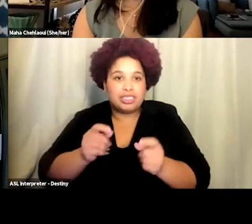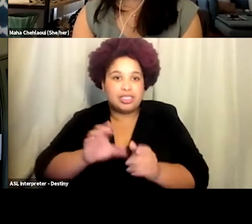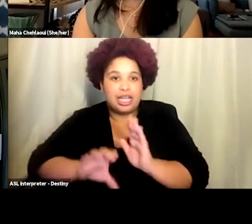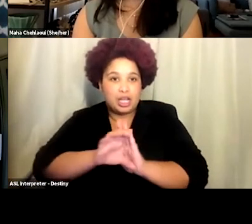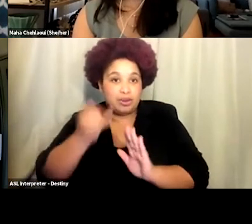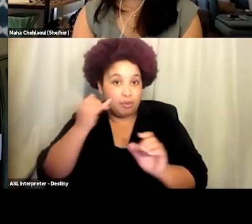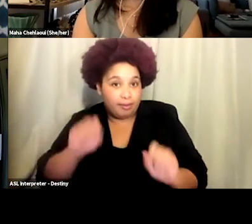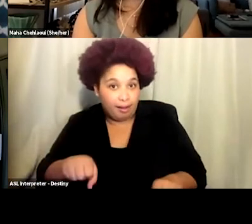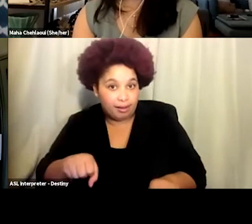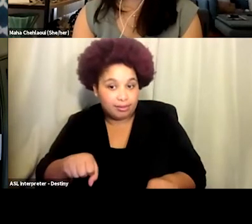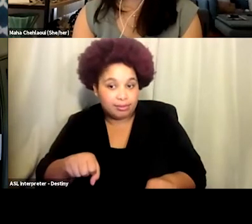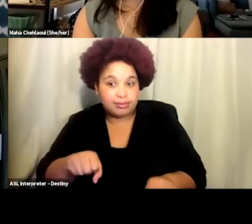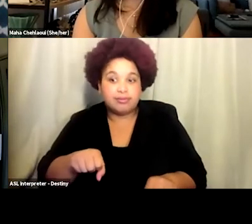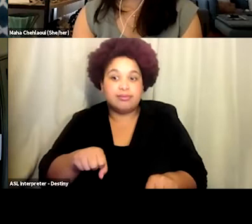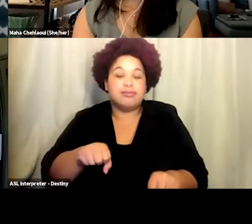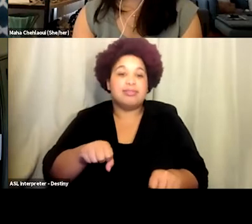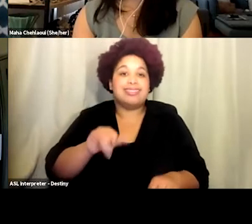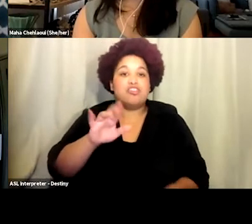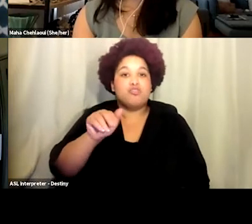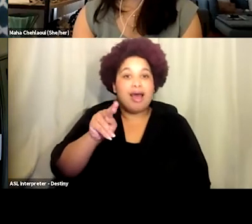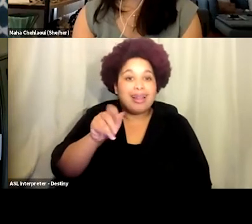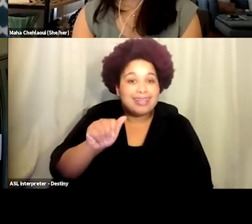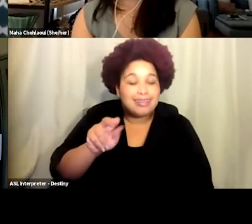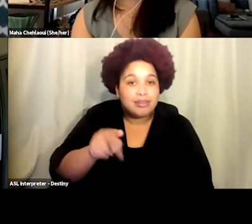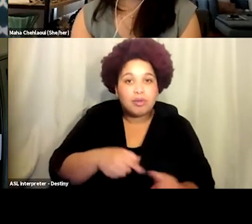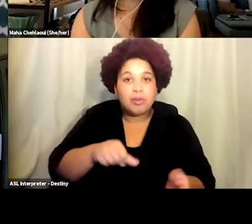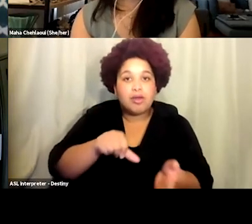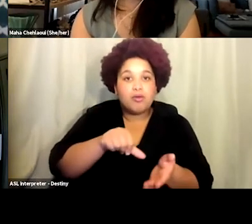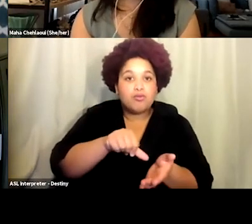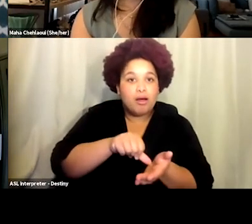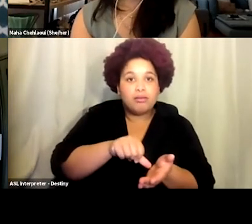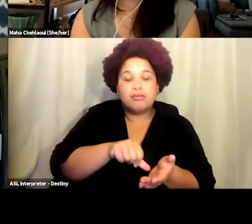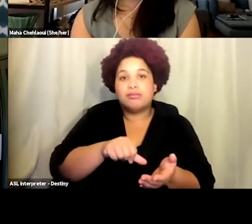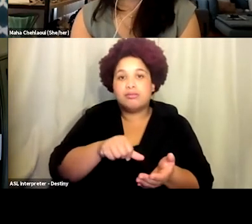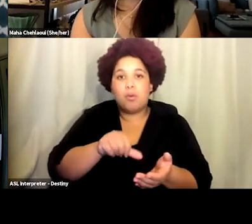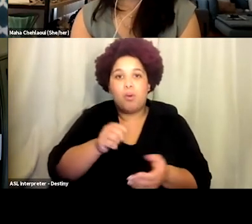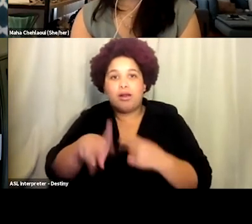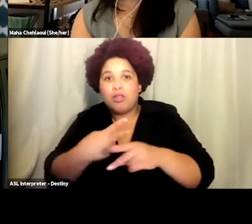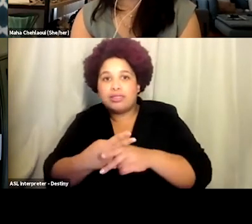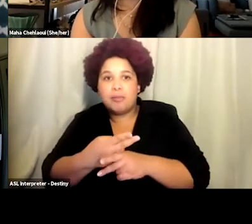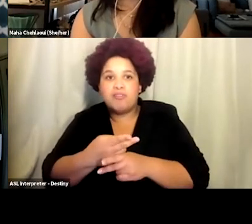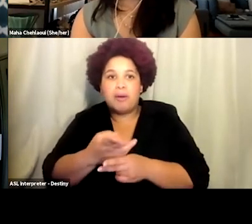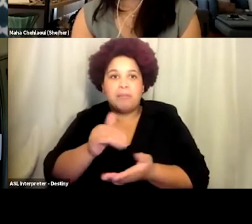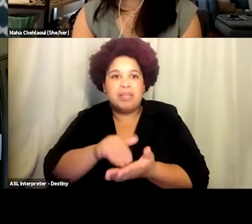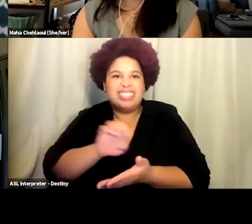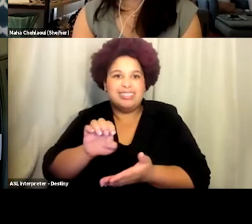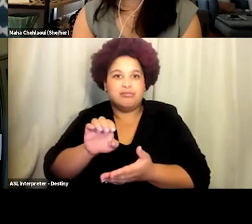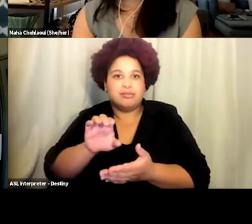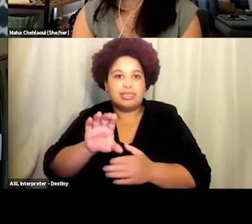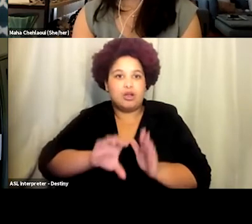if we can, to, you know, Iranian, and if not that, at least some kind of Middle Eastern character. But I noticed that this